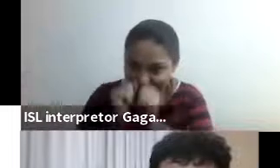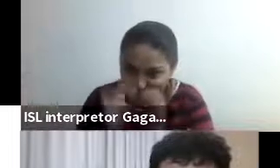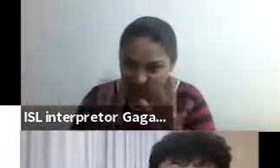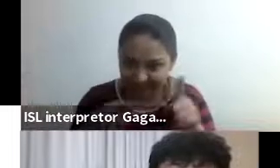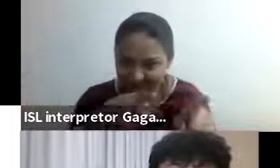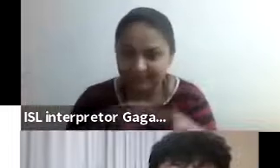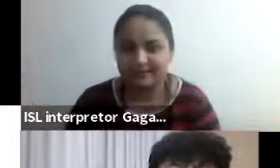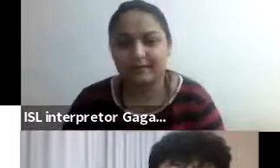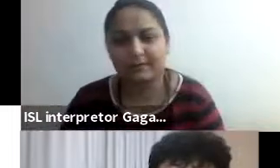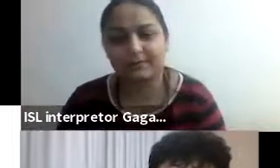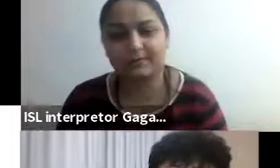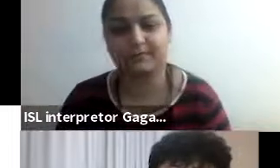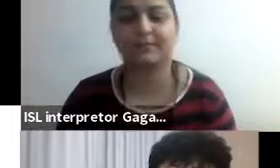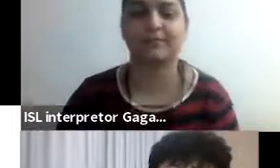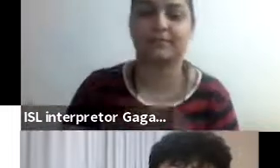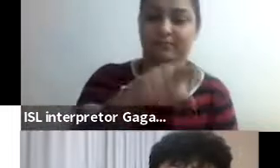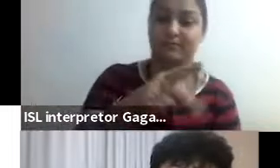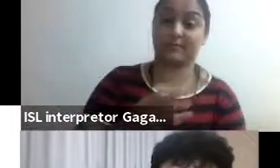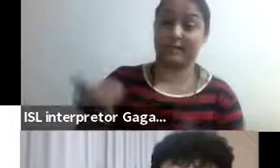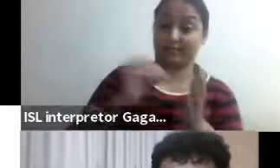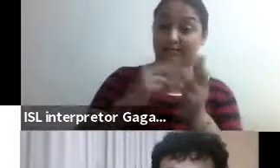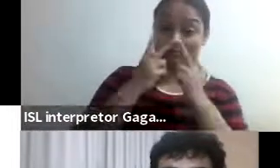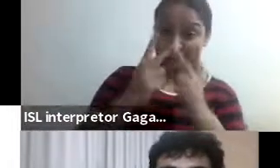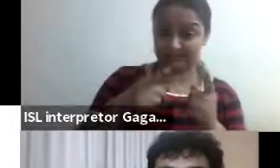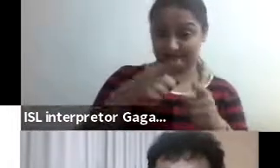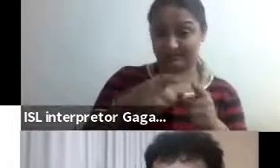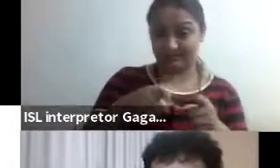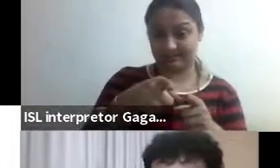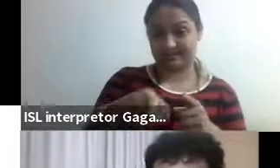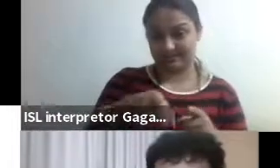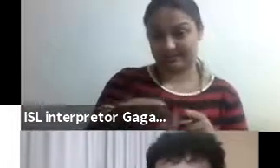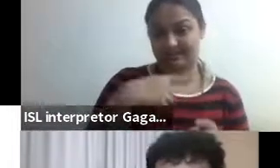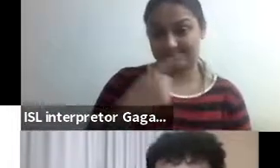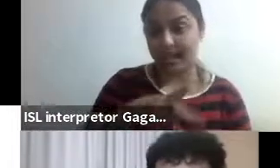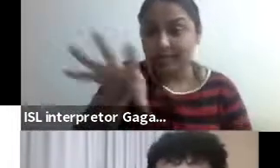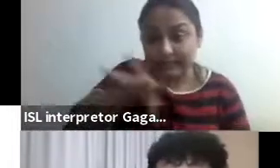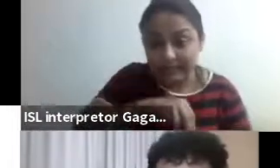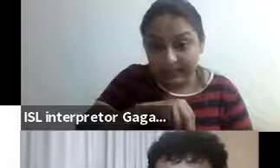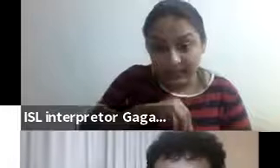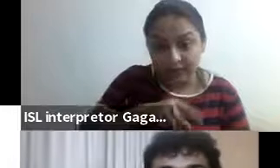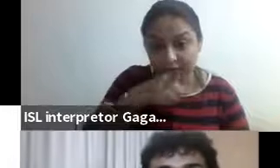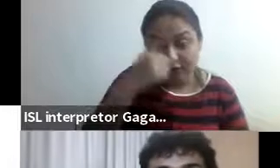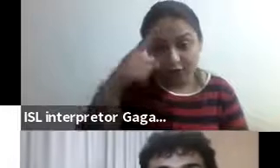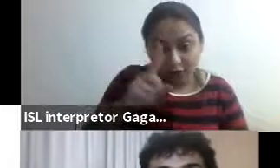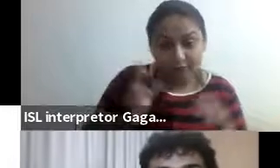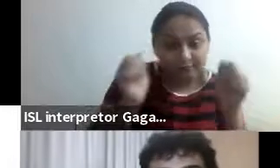And in this case, as you can see in the description, it's a thief who wants to ambush an unsuspecting passerby,